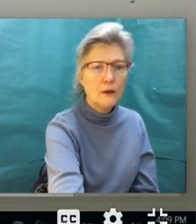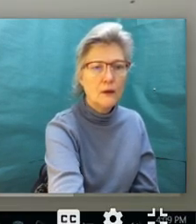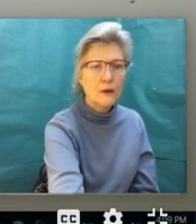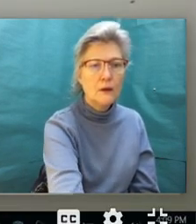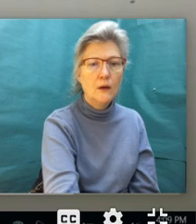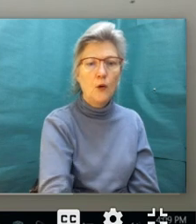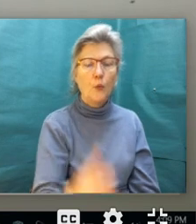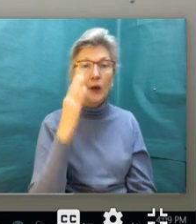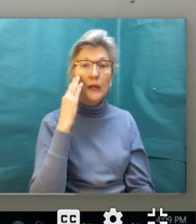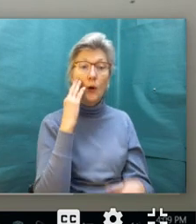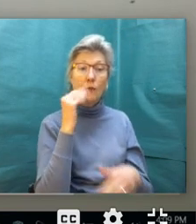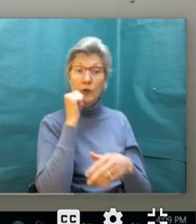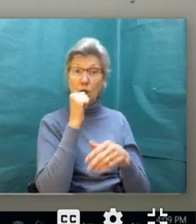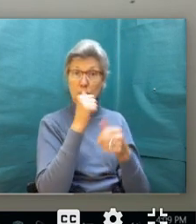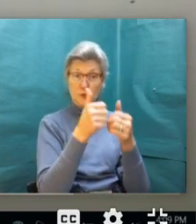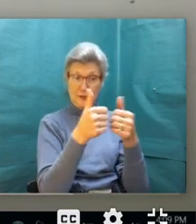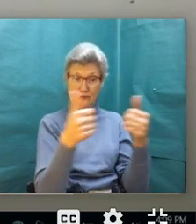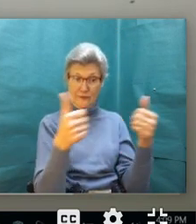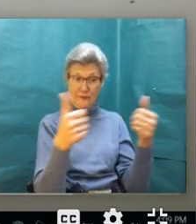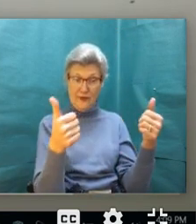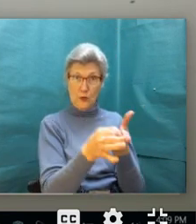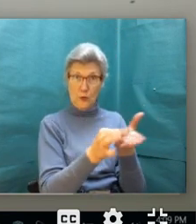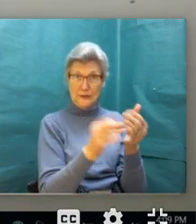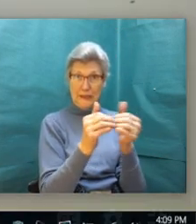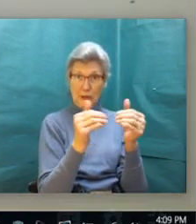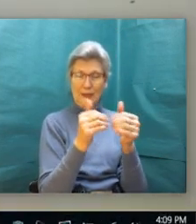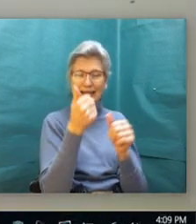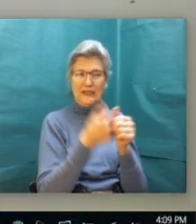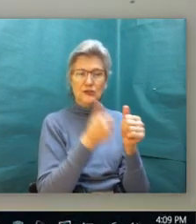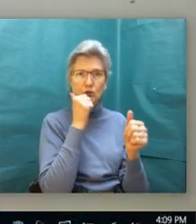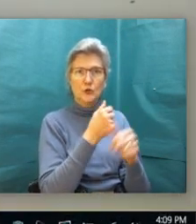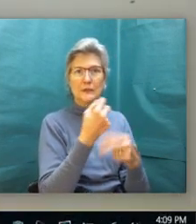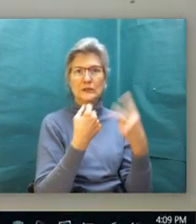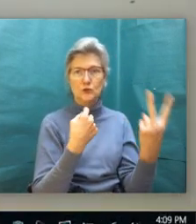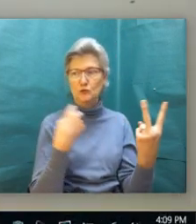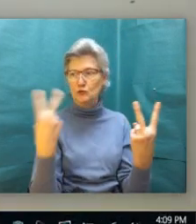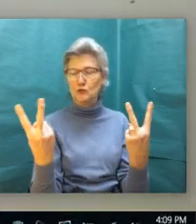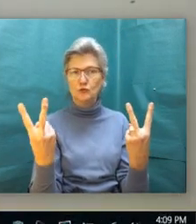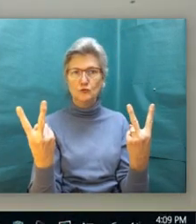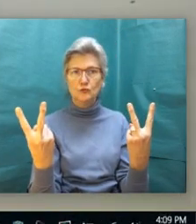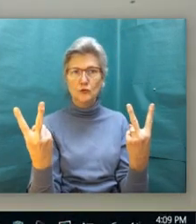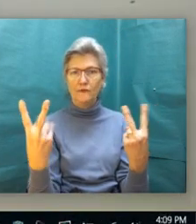2 quarters and that total amount of that would be 50 cents.